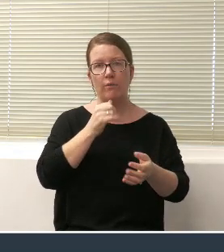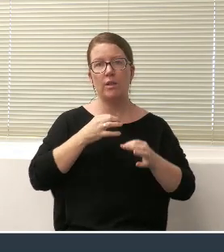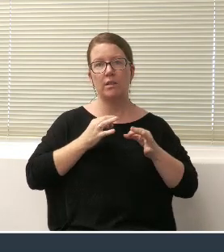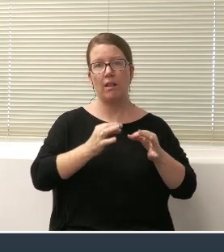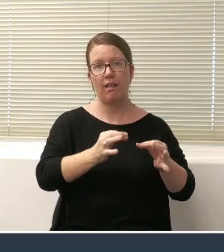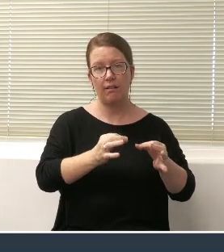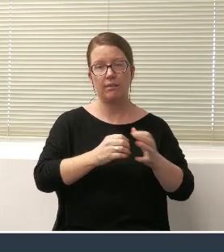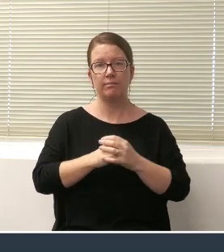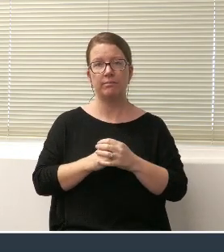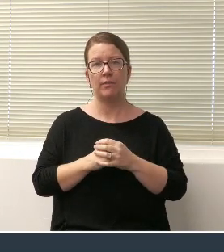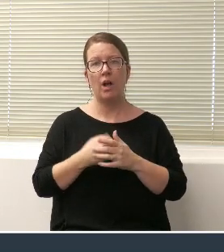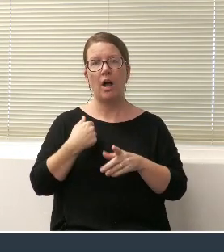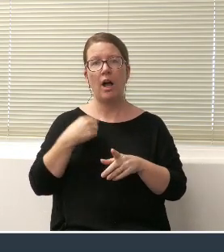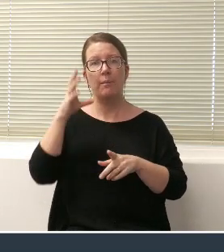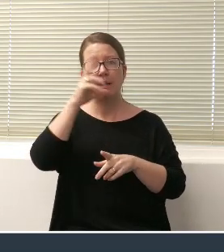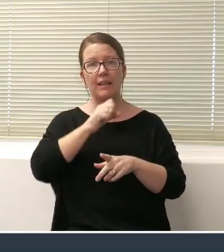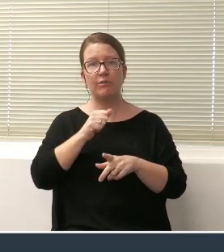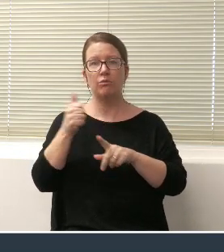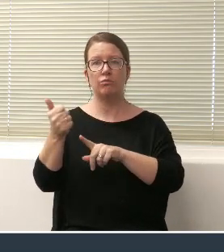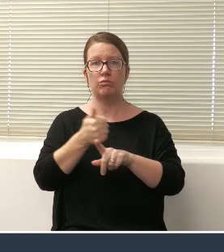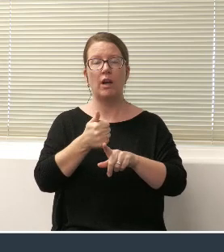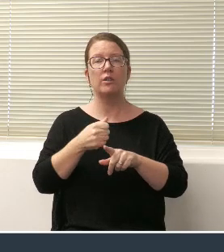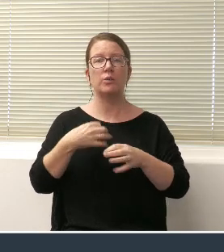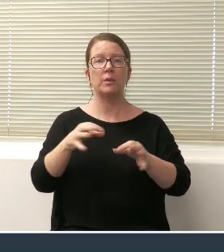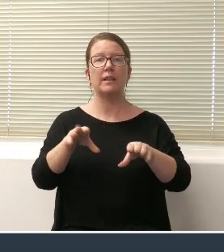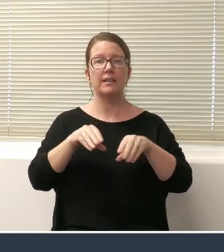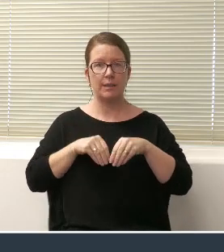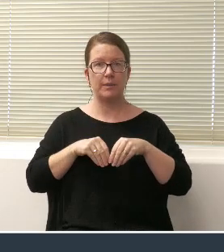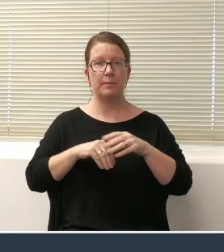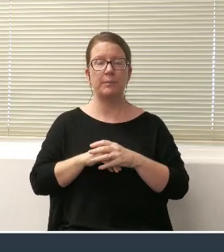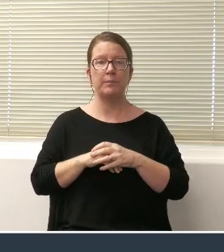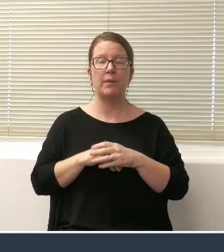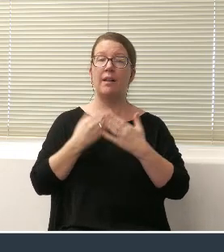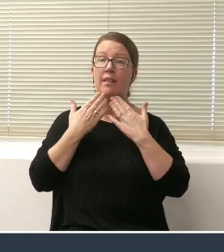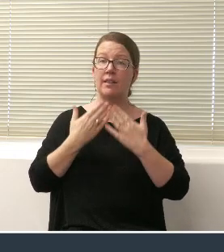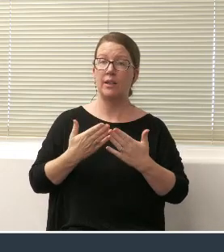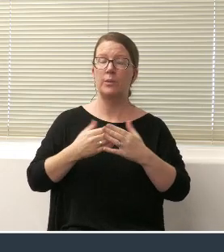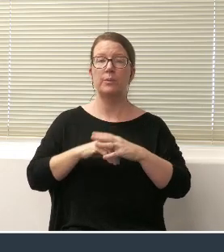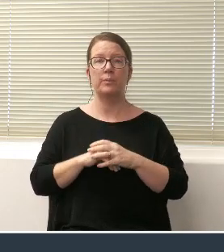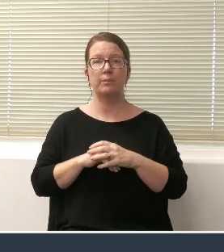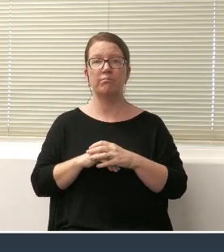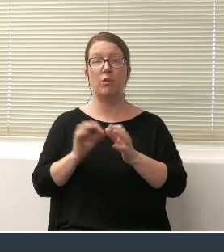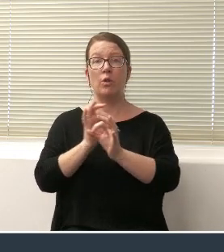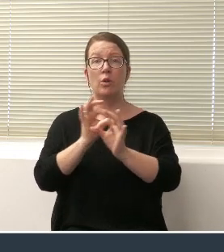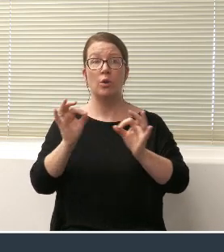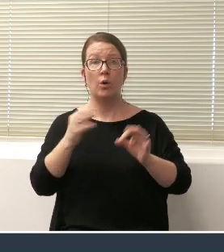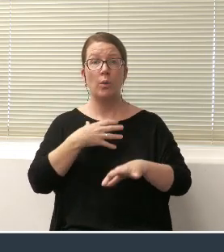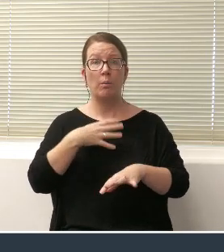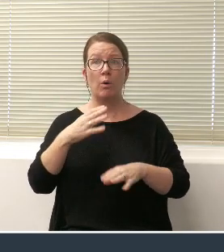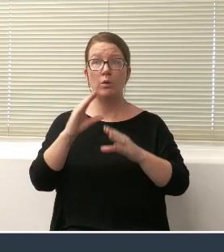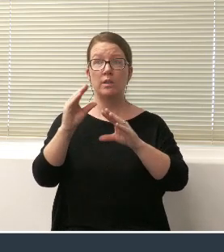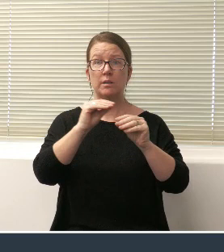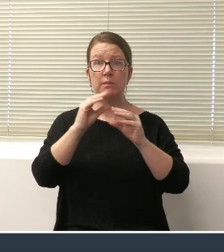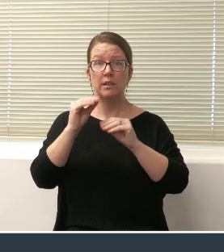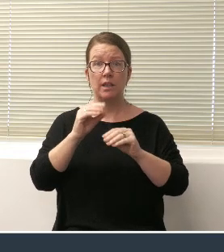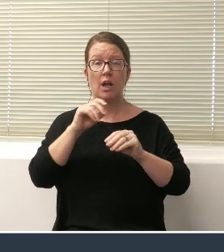my view, have spoken the right way on this issue. Thank you. Thank you, Deputy Mayor. There being no further speaking